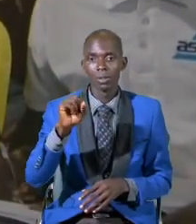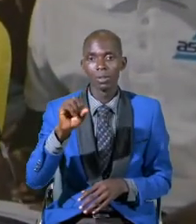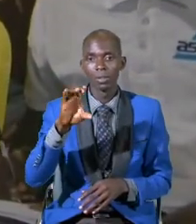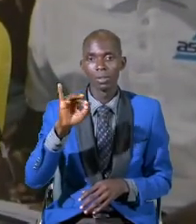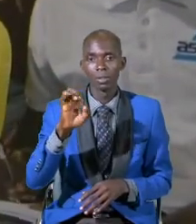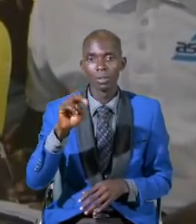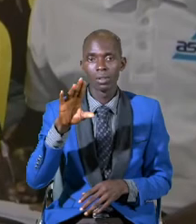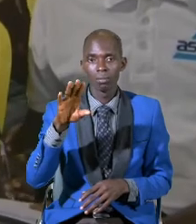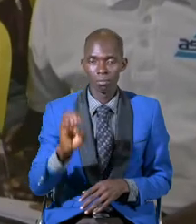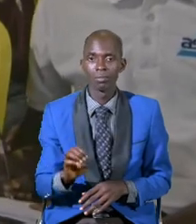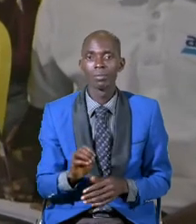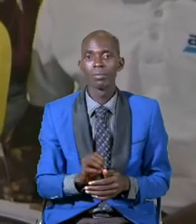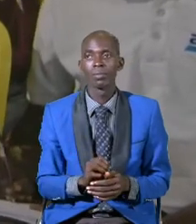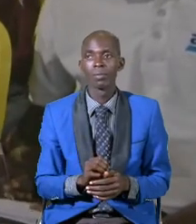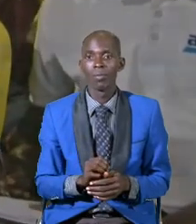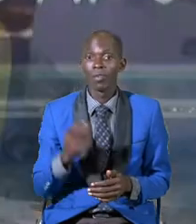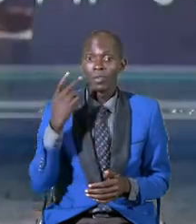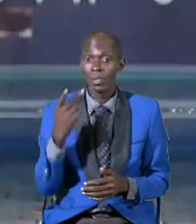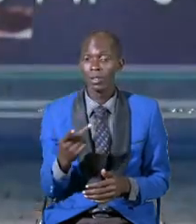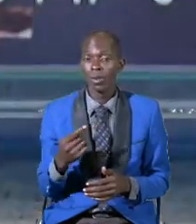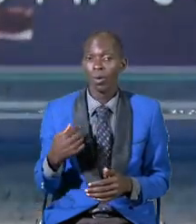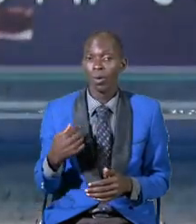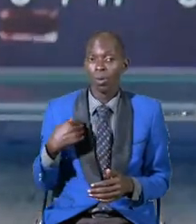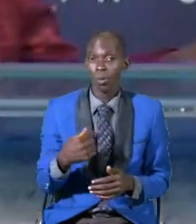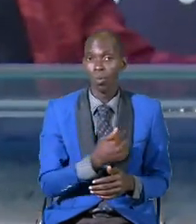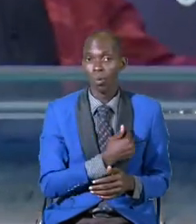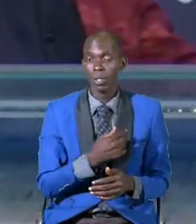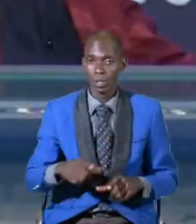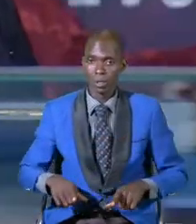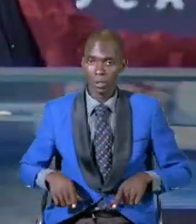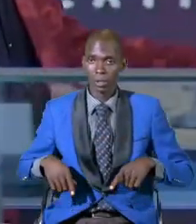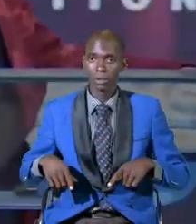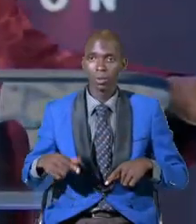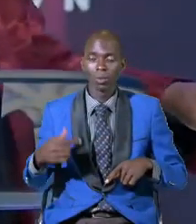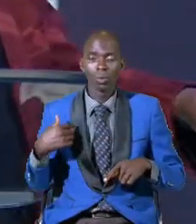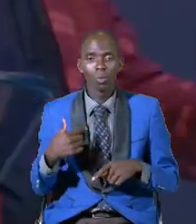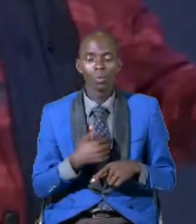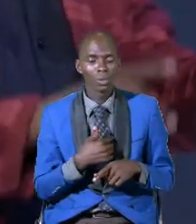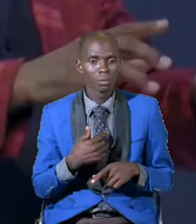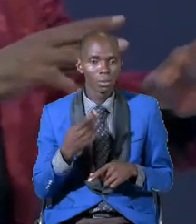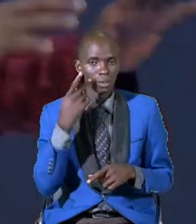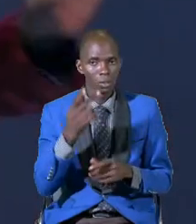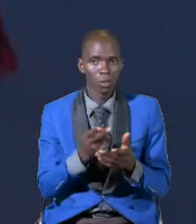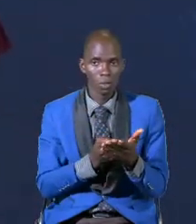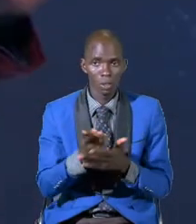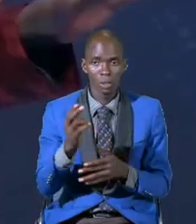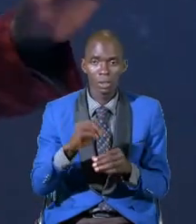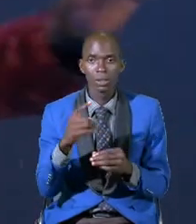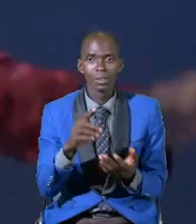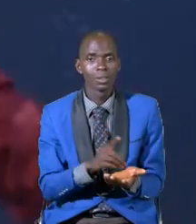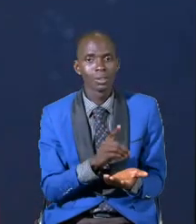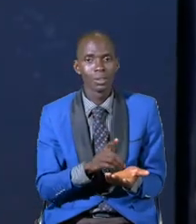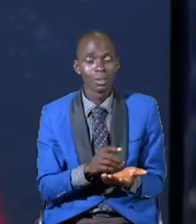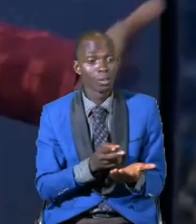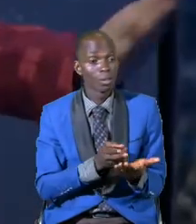We understand honesty. We leave honesty in the dictionary because that's the place